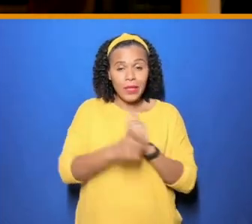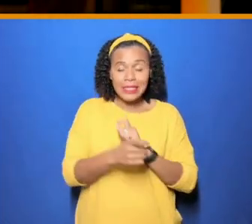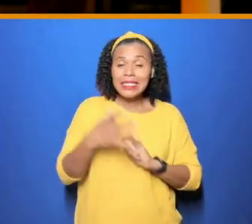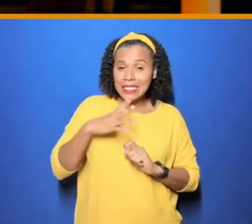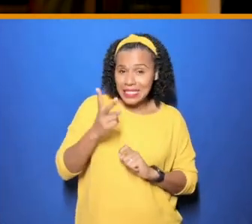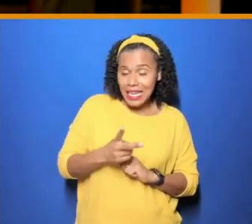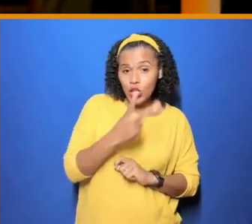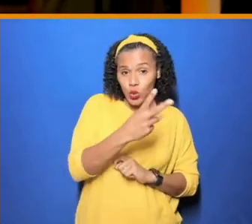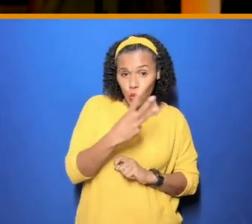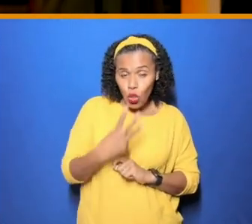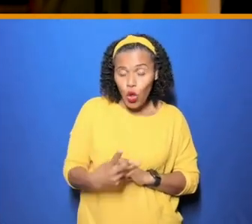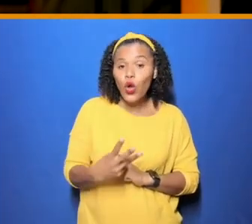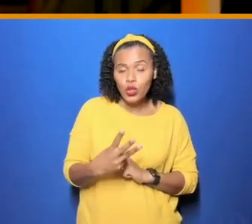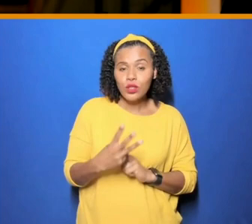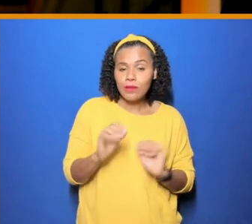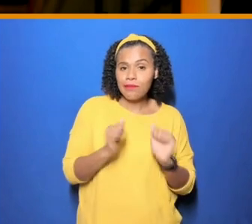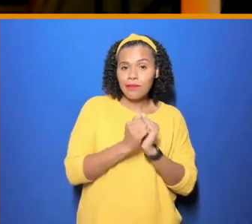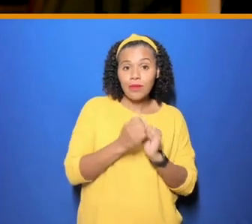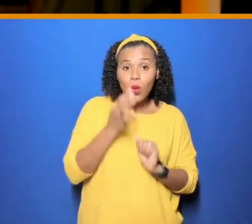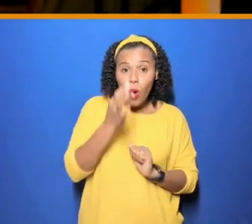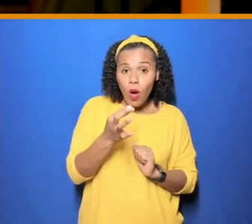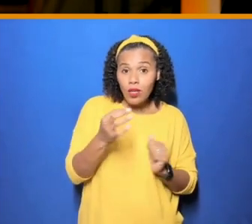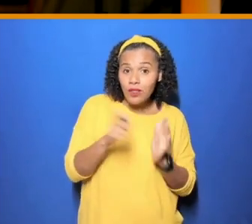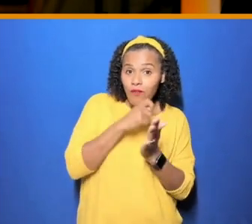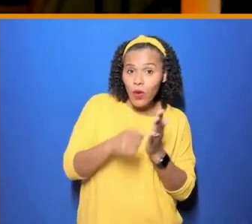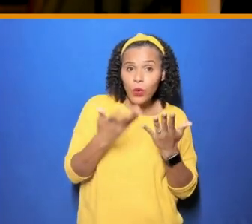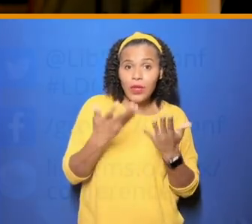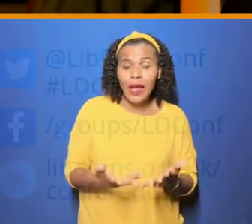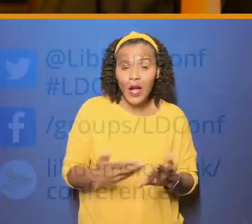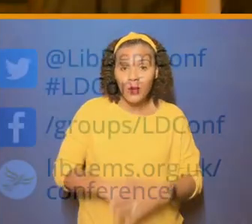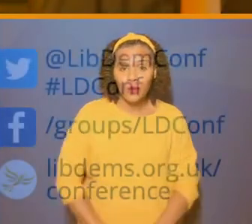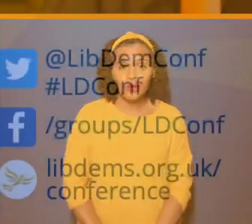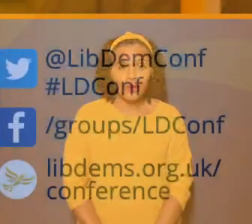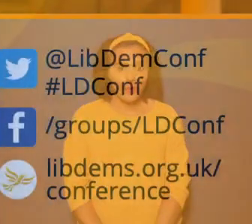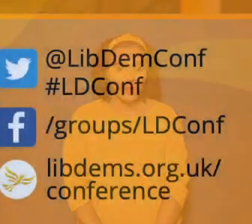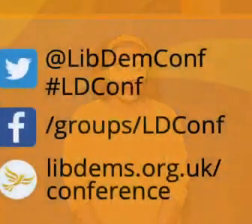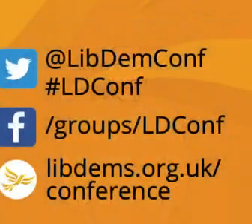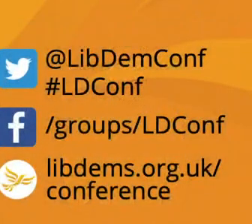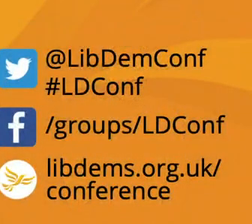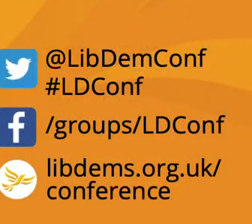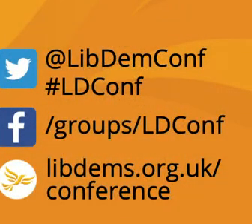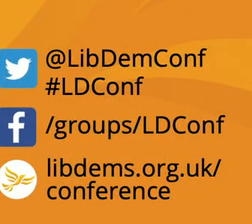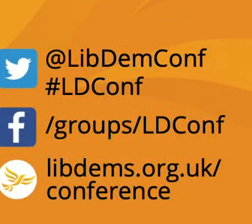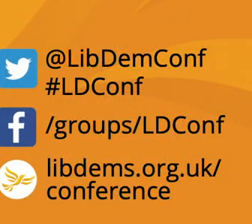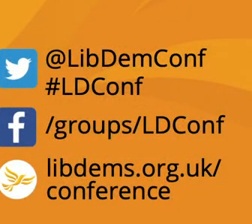you to vote on those now?